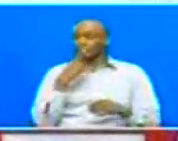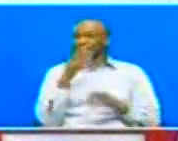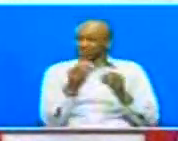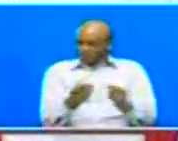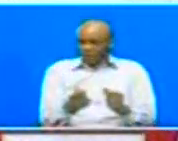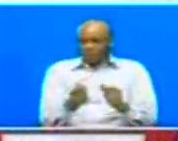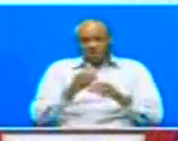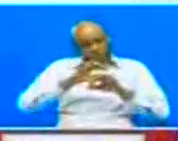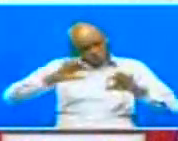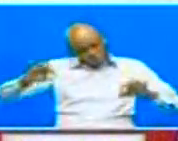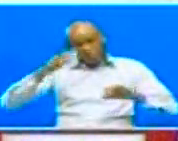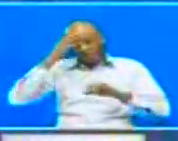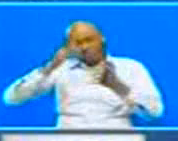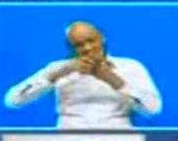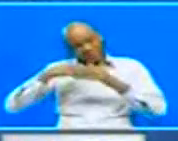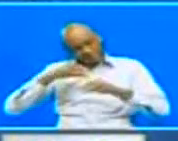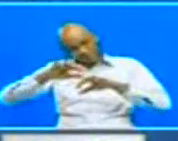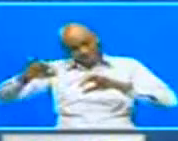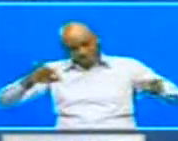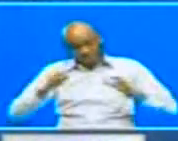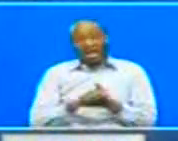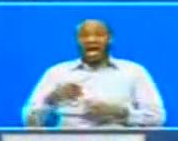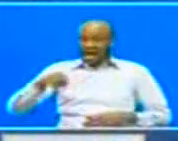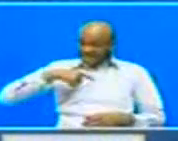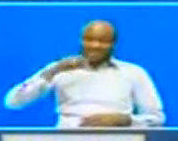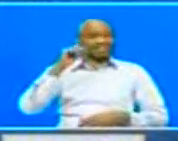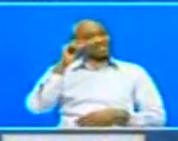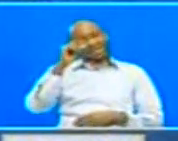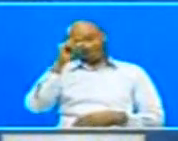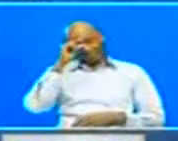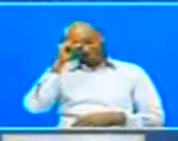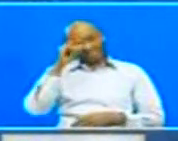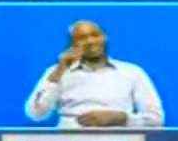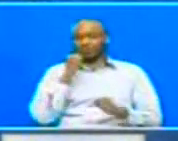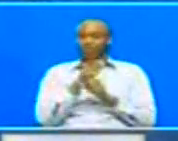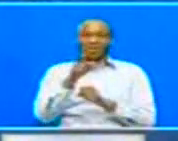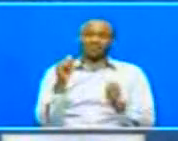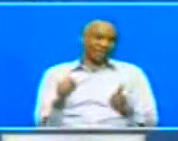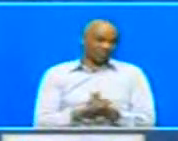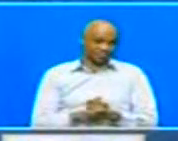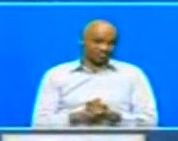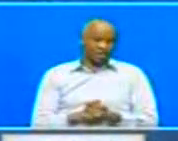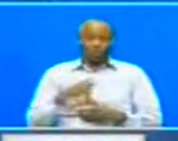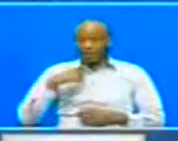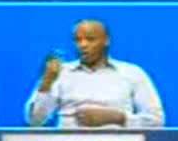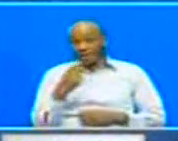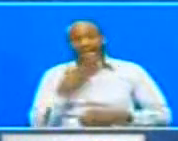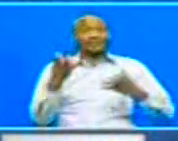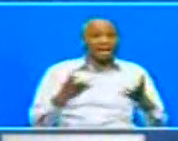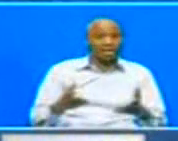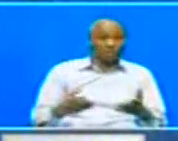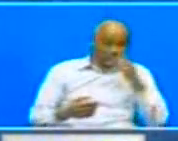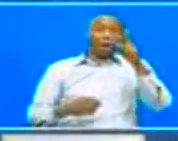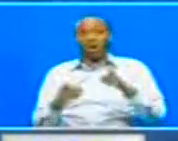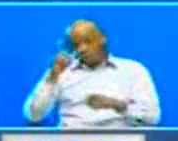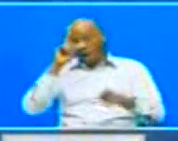issues decisively. Okay. I think we have not done that in terms of how we handle our national security. Right. We have been rather reactionary,